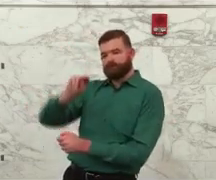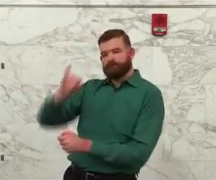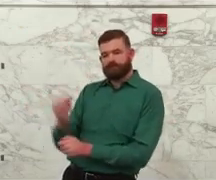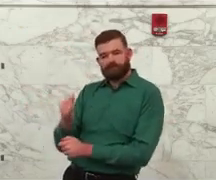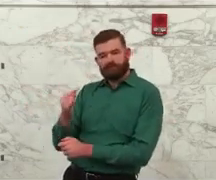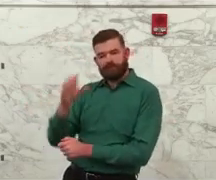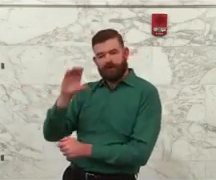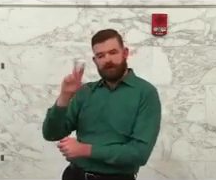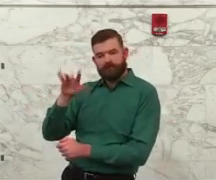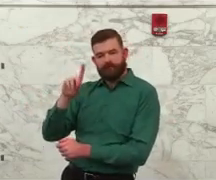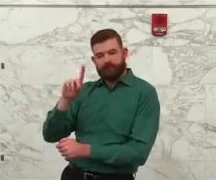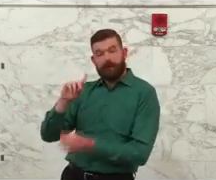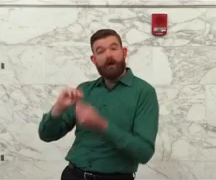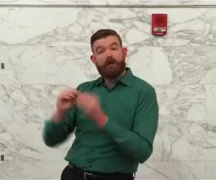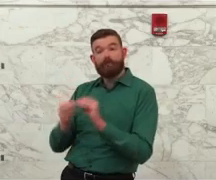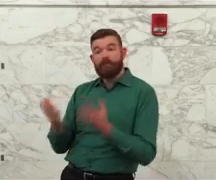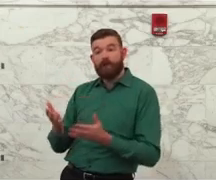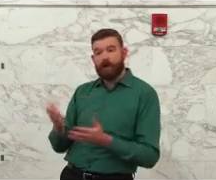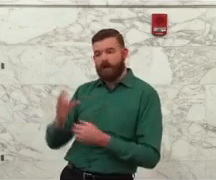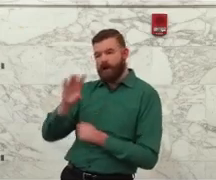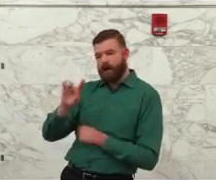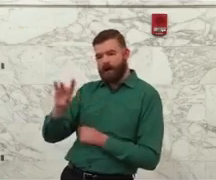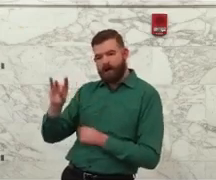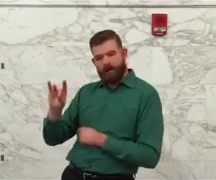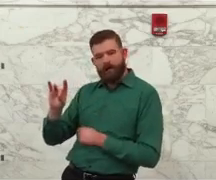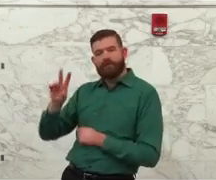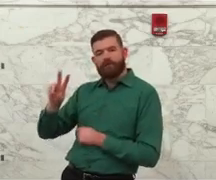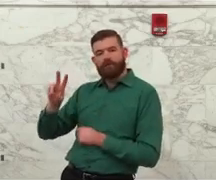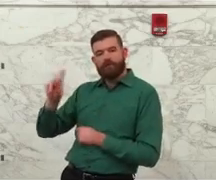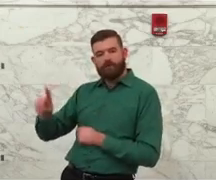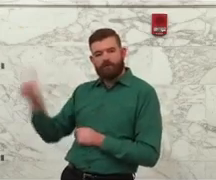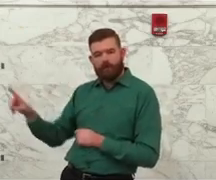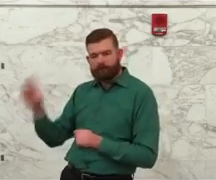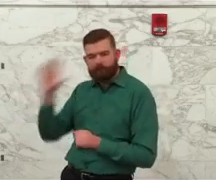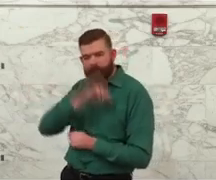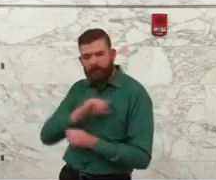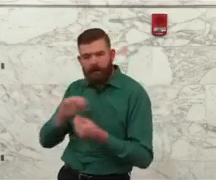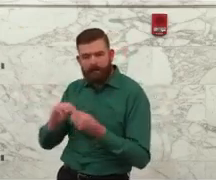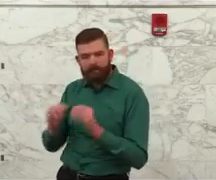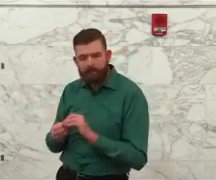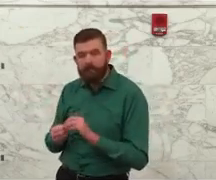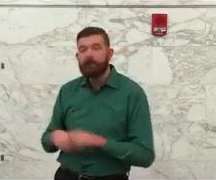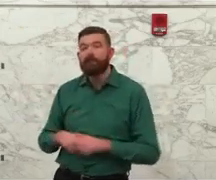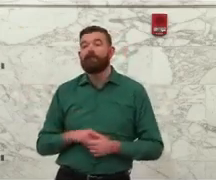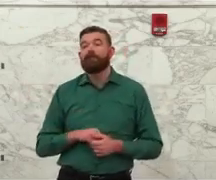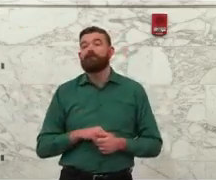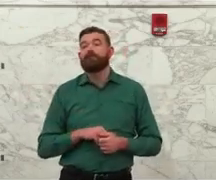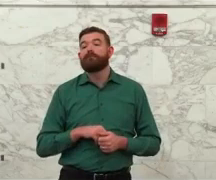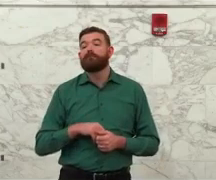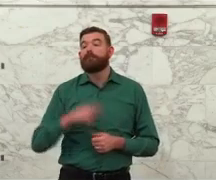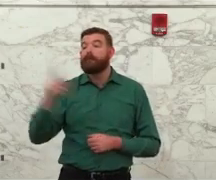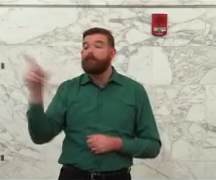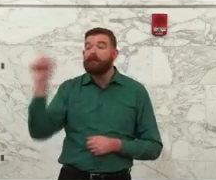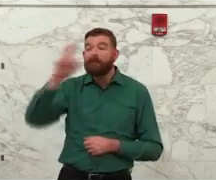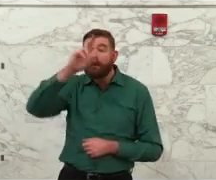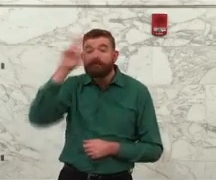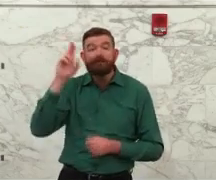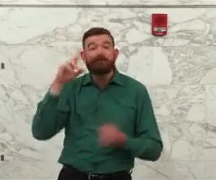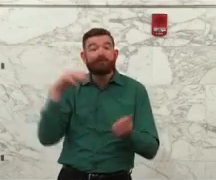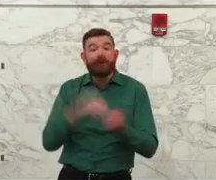898-211. The department and the local health officials and healthcare providers are literally working around the clock to respond to